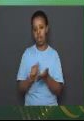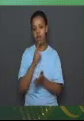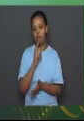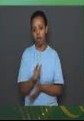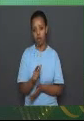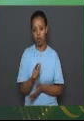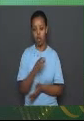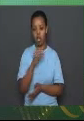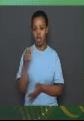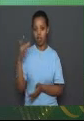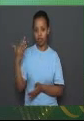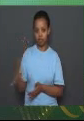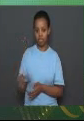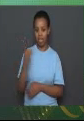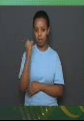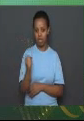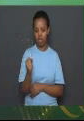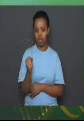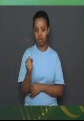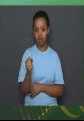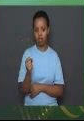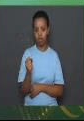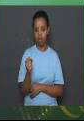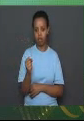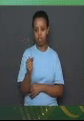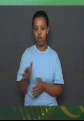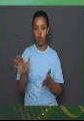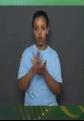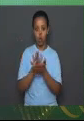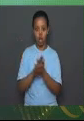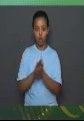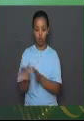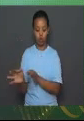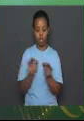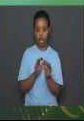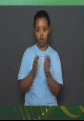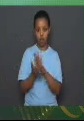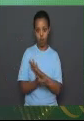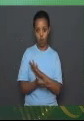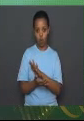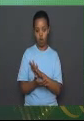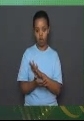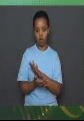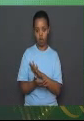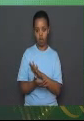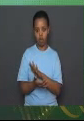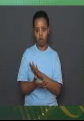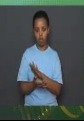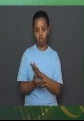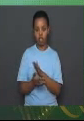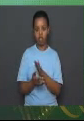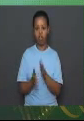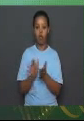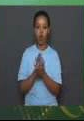If the pigment strongly absorbs into the paper, the slower it will travel up